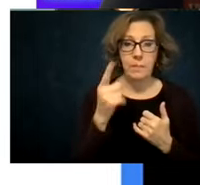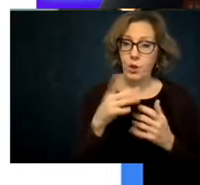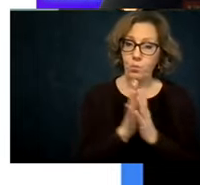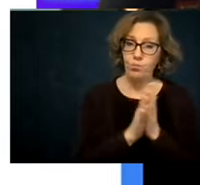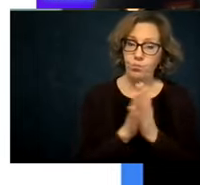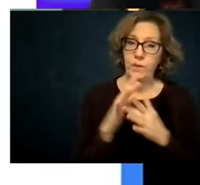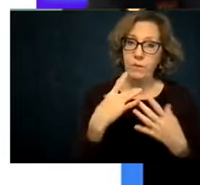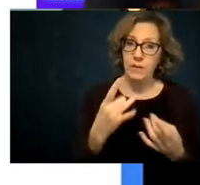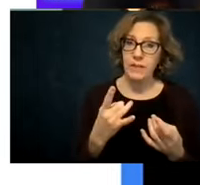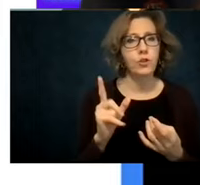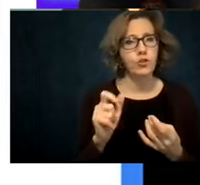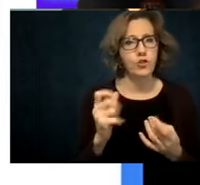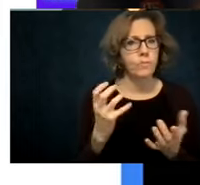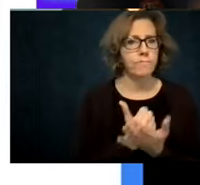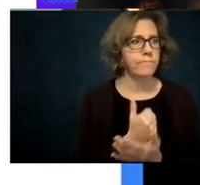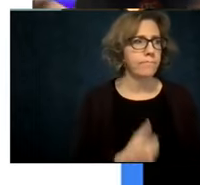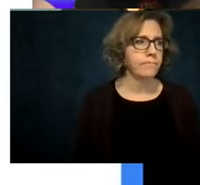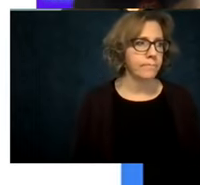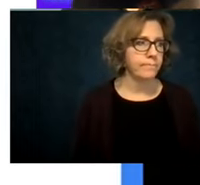it out.